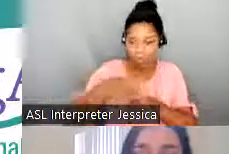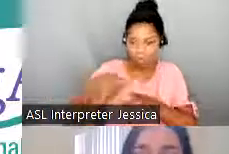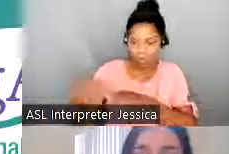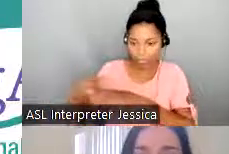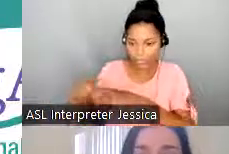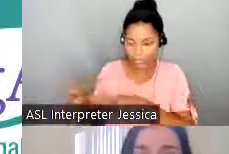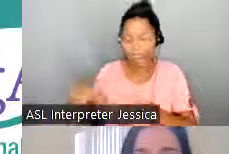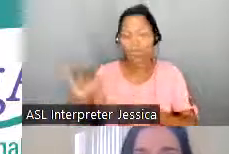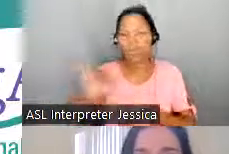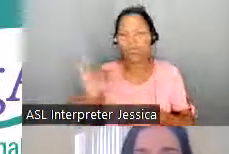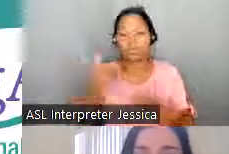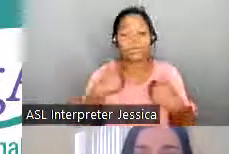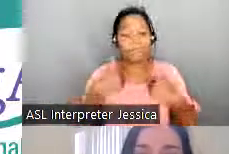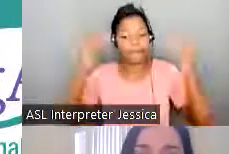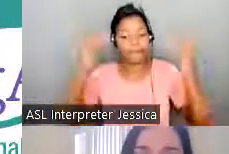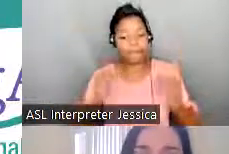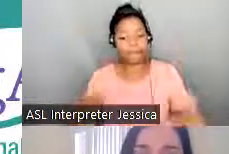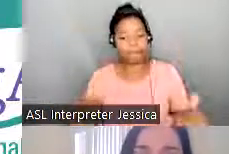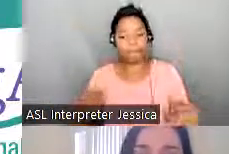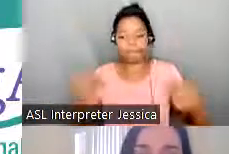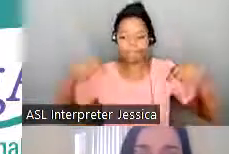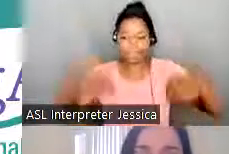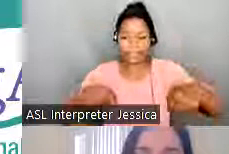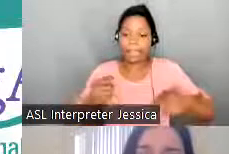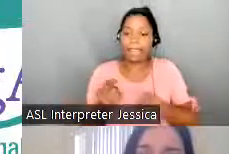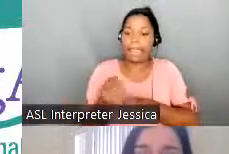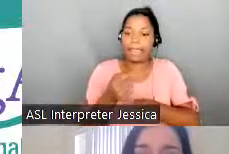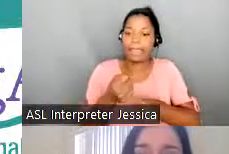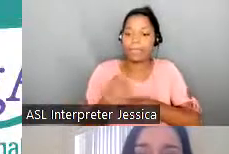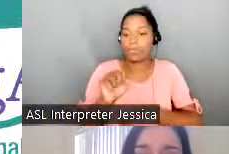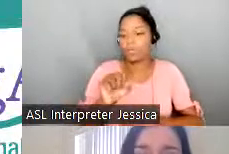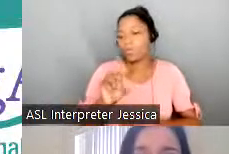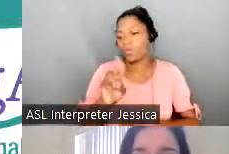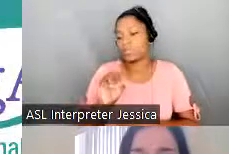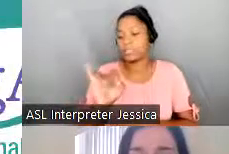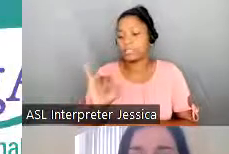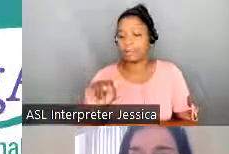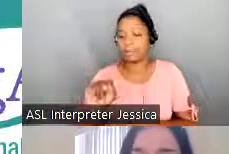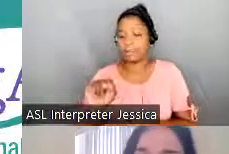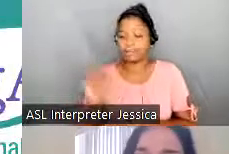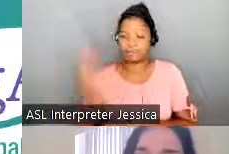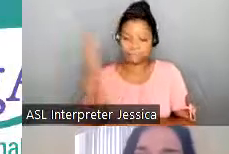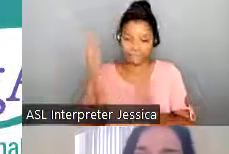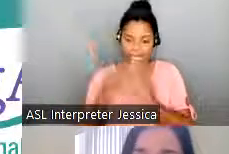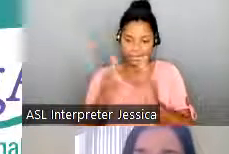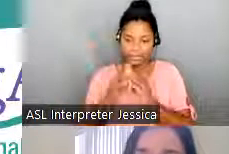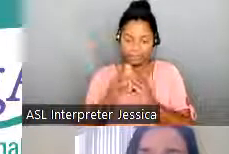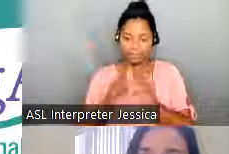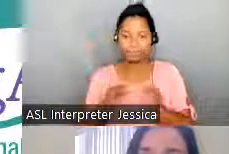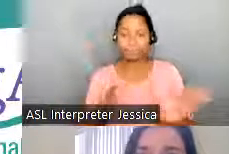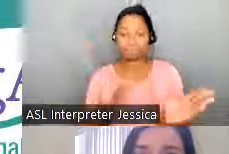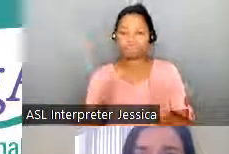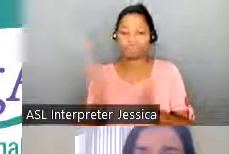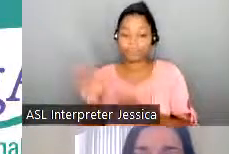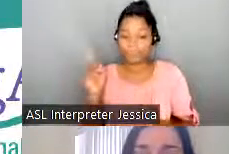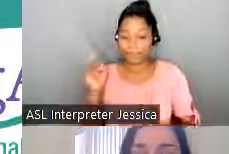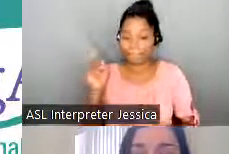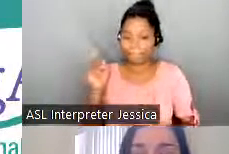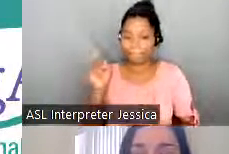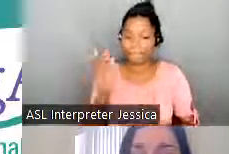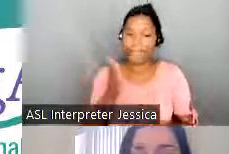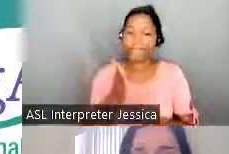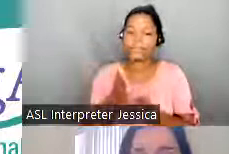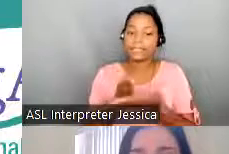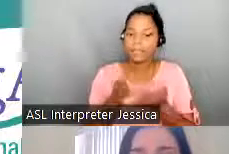we hold an annual virtual summit. So on the next slide, I want to dive a little deeper into some of our resources and